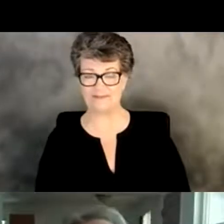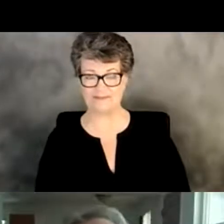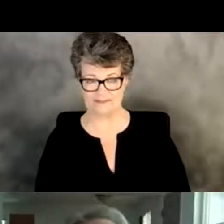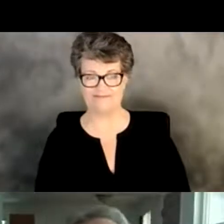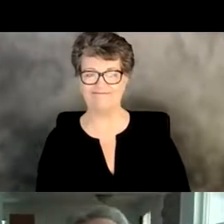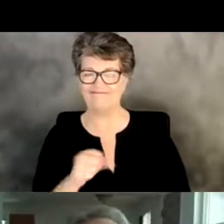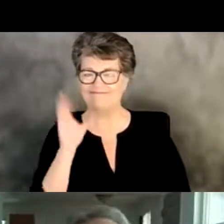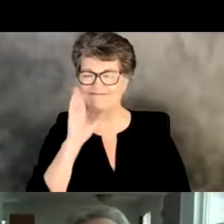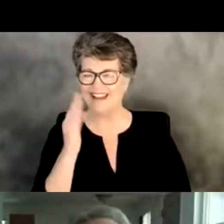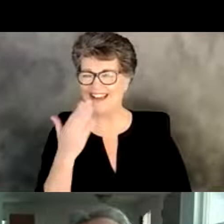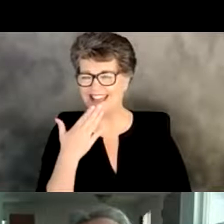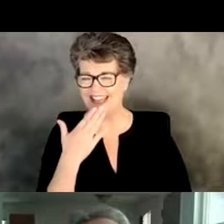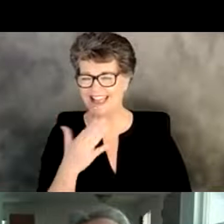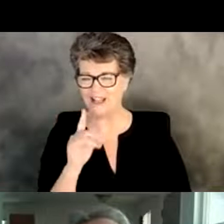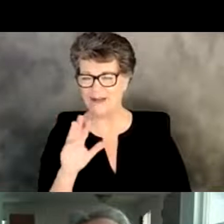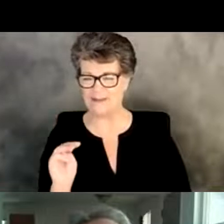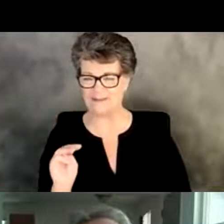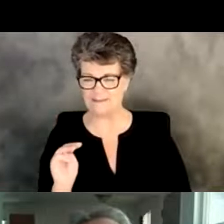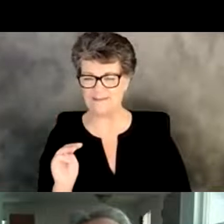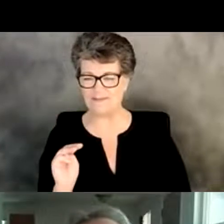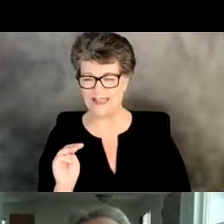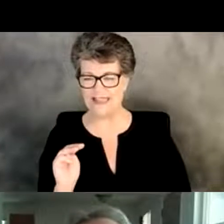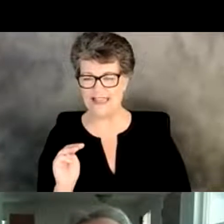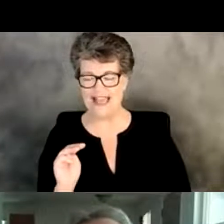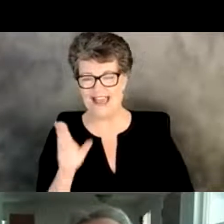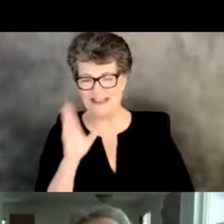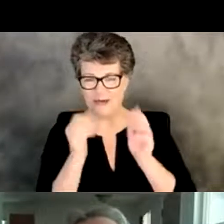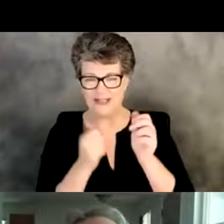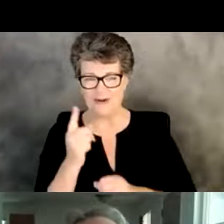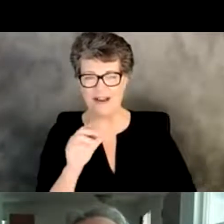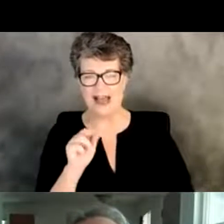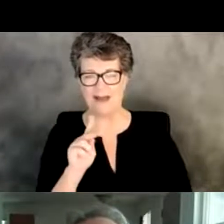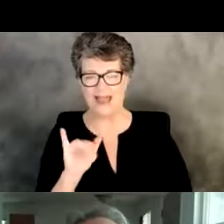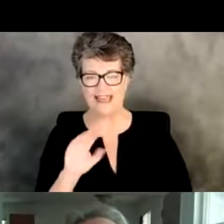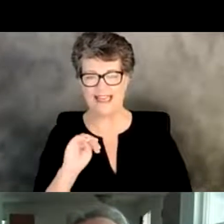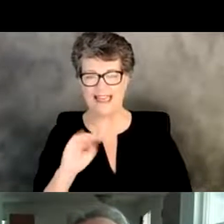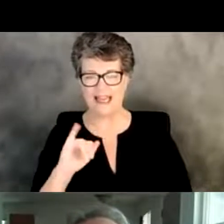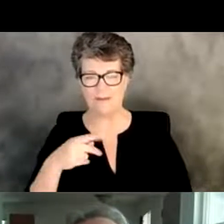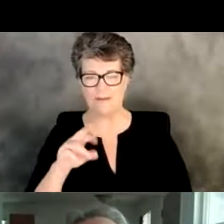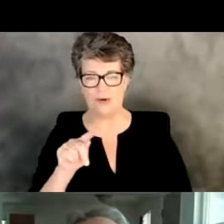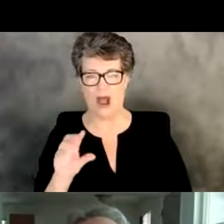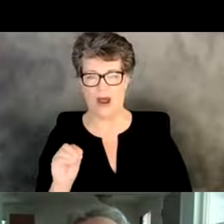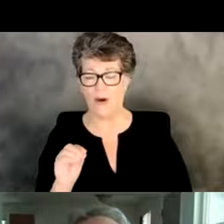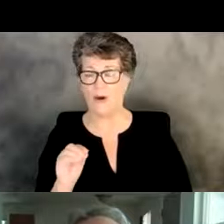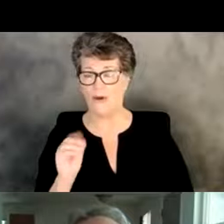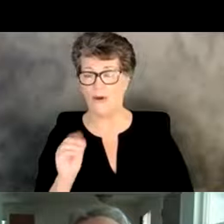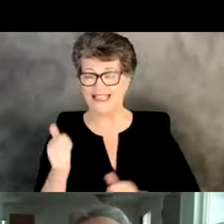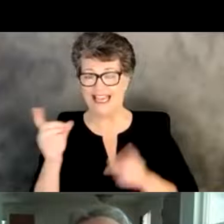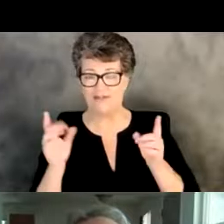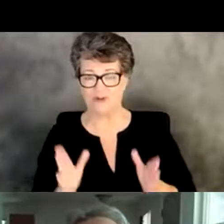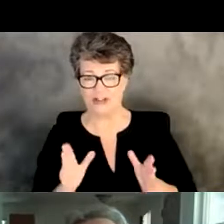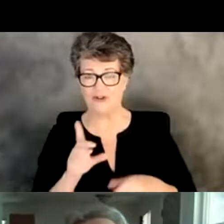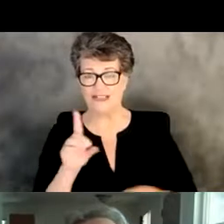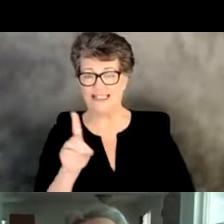Yes, hi, thank you, Kim, and hi to everyone. I'm Andy Imperato. I'm the Executive Director at Disability